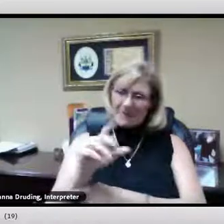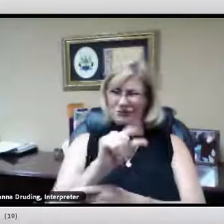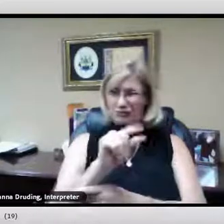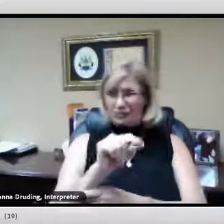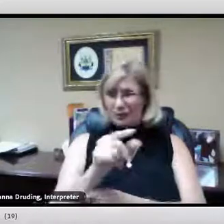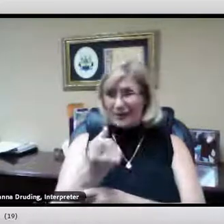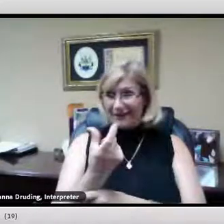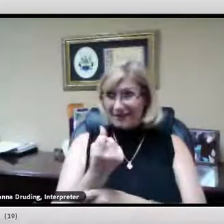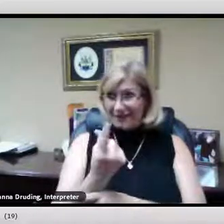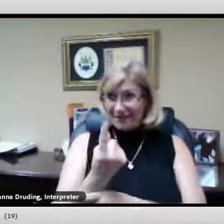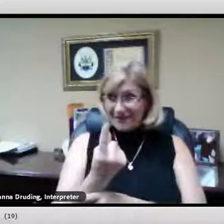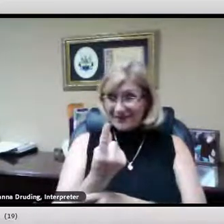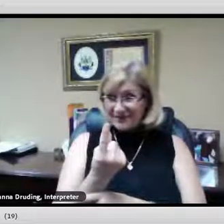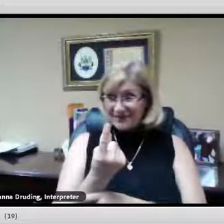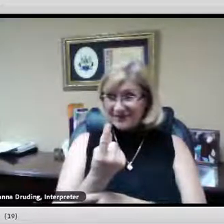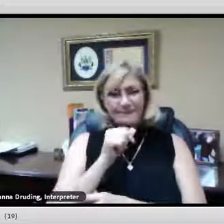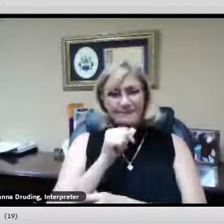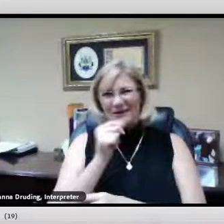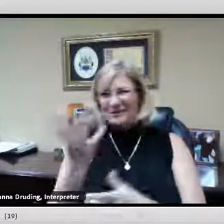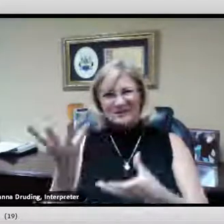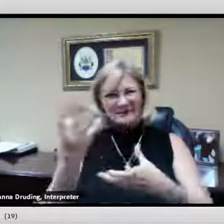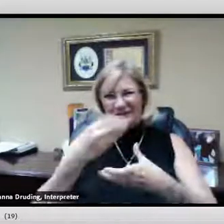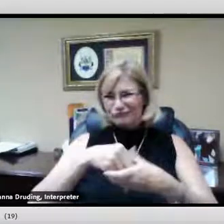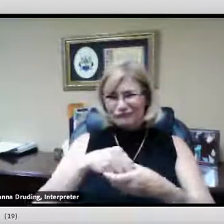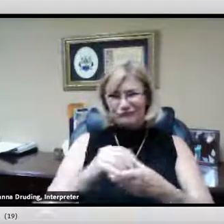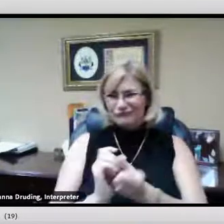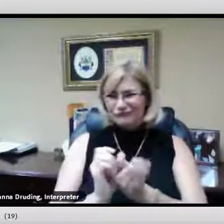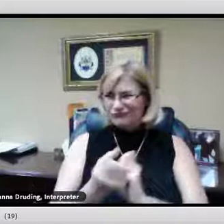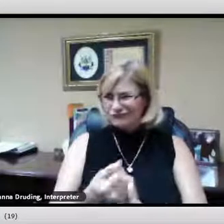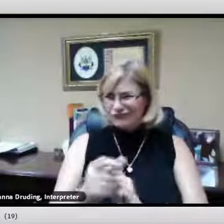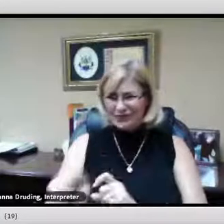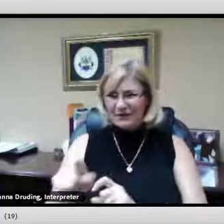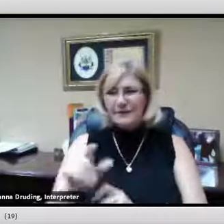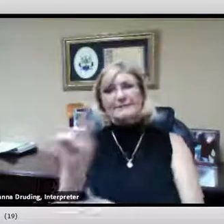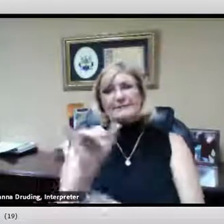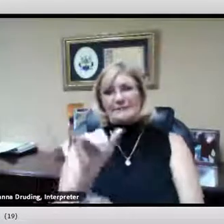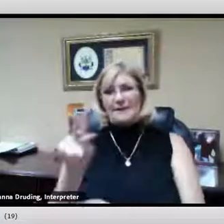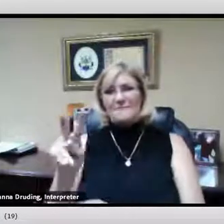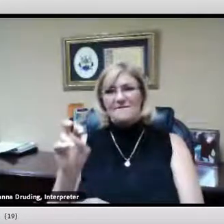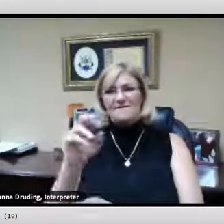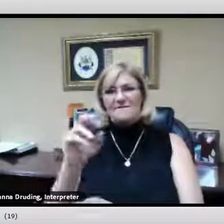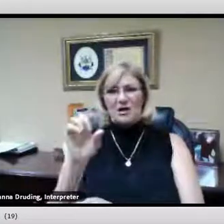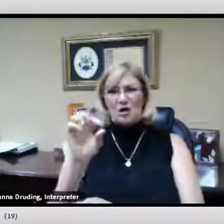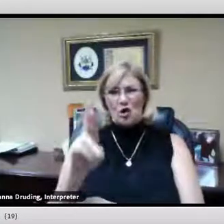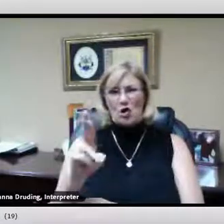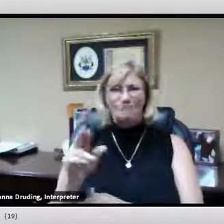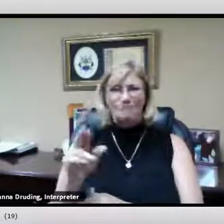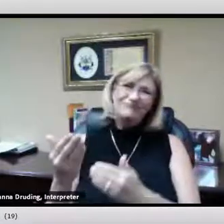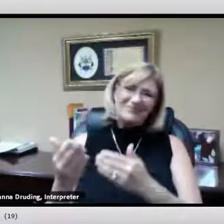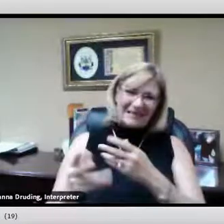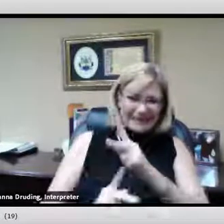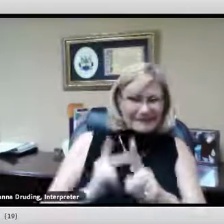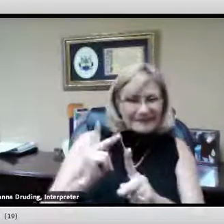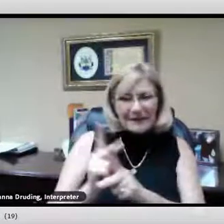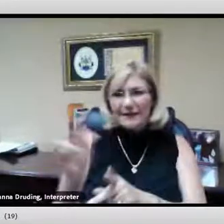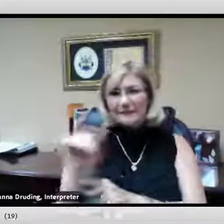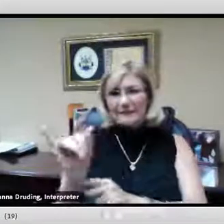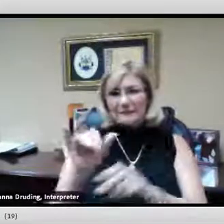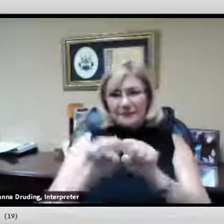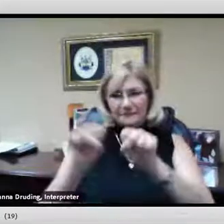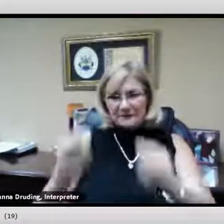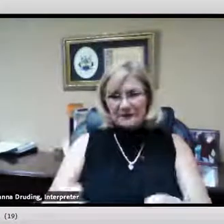really that wasn't really a migration. It was the same vendor, basically the same system. But I am